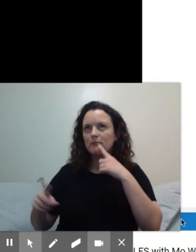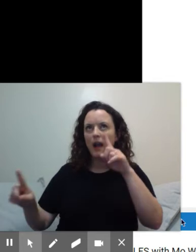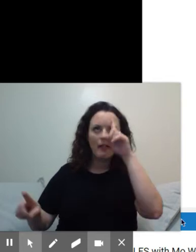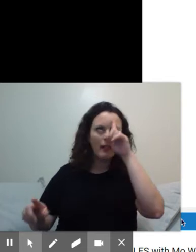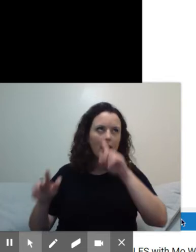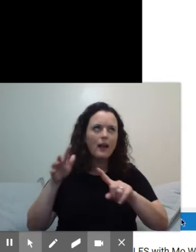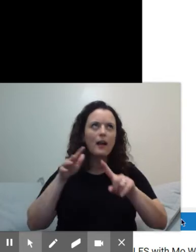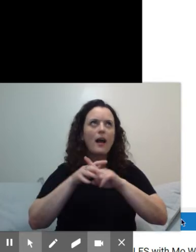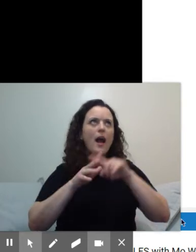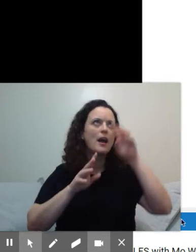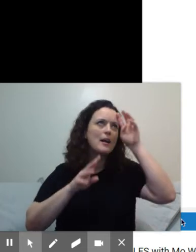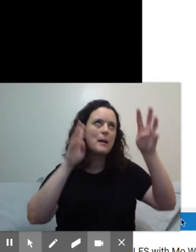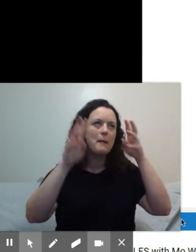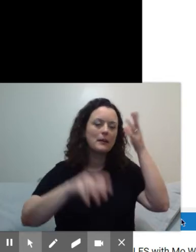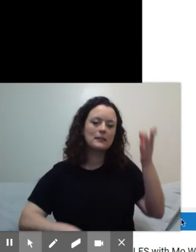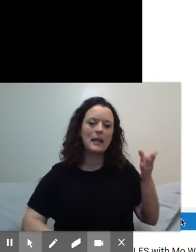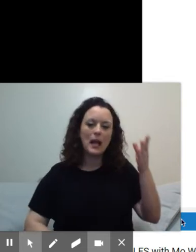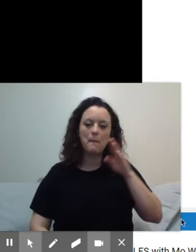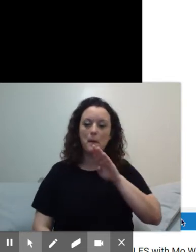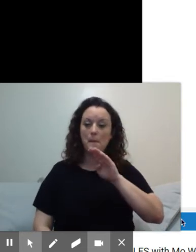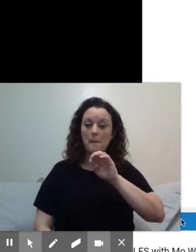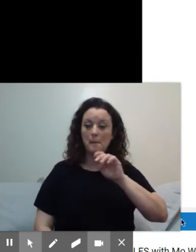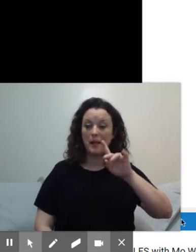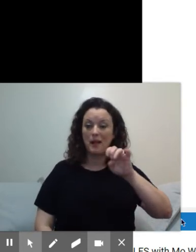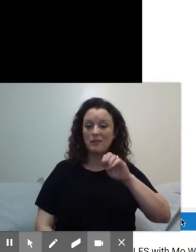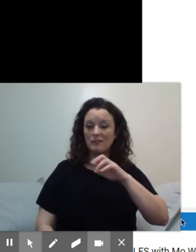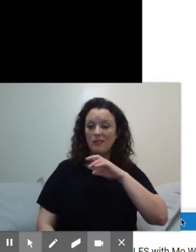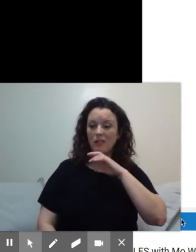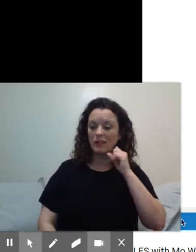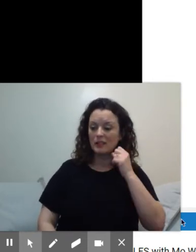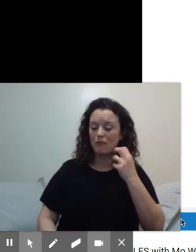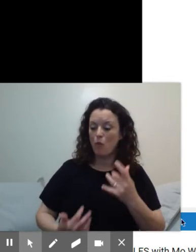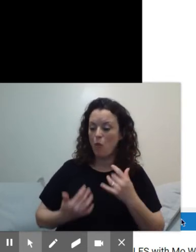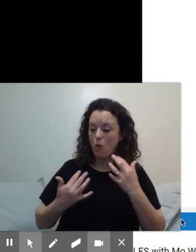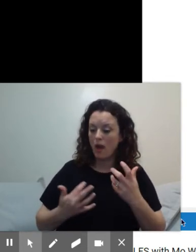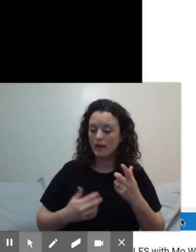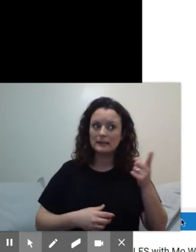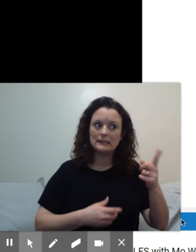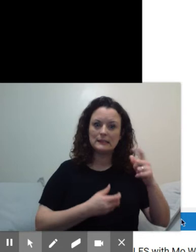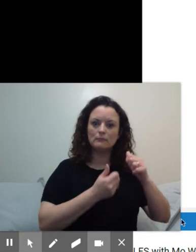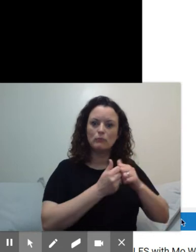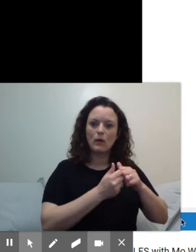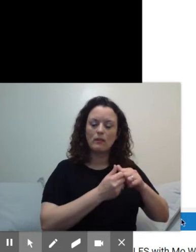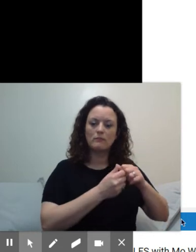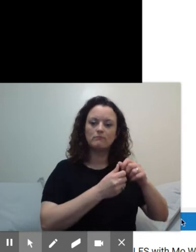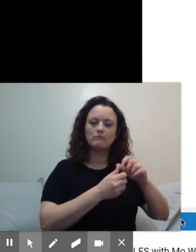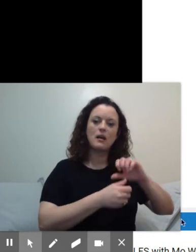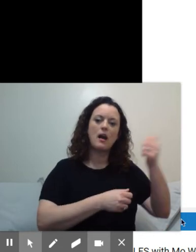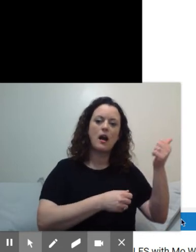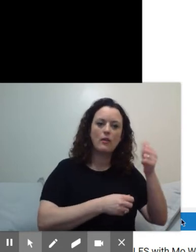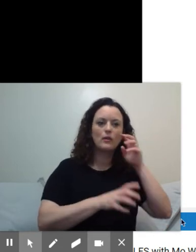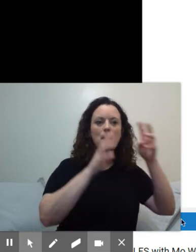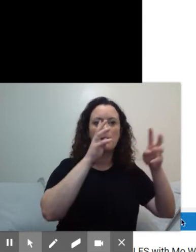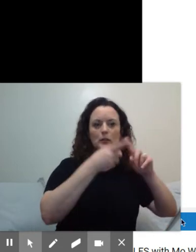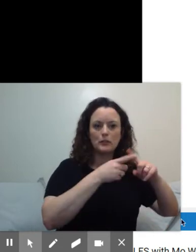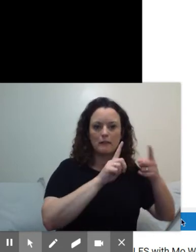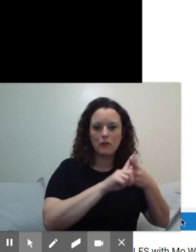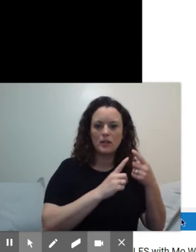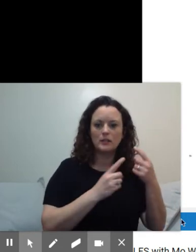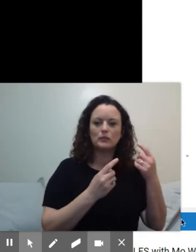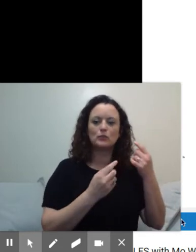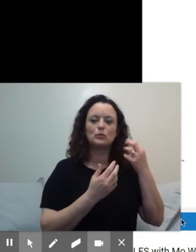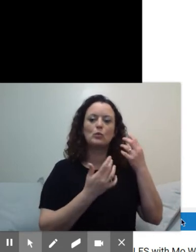waiting. And he's on this island with all these other imaginary friends. And they're all waiting to be imagined by